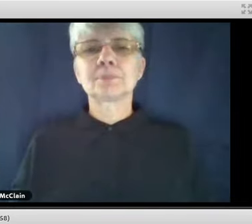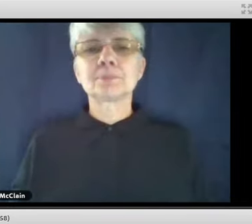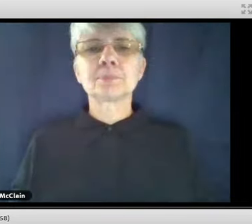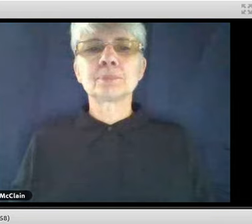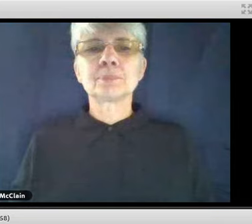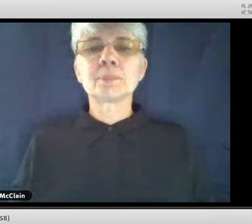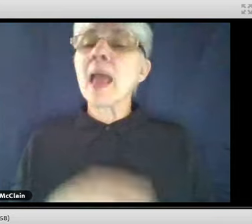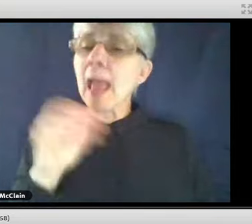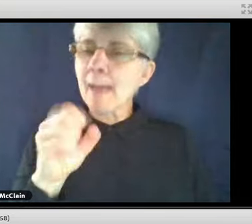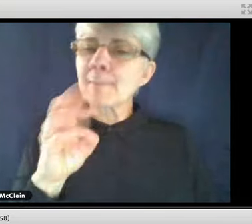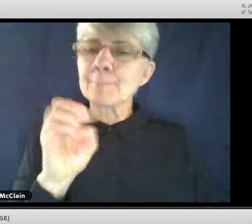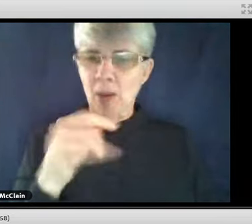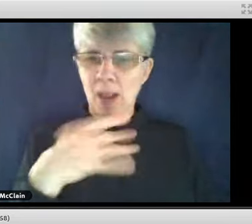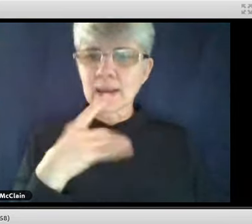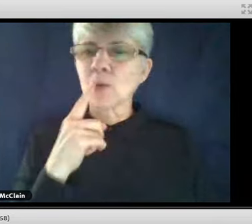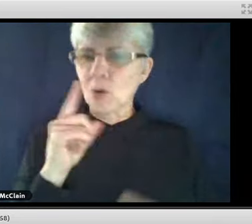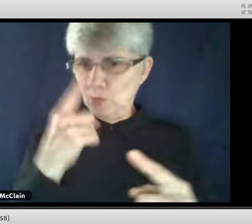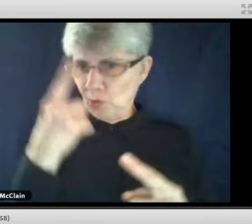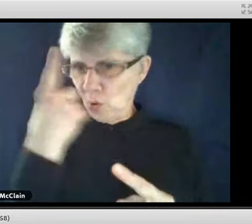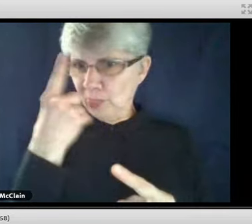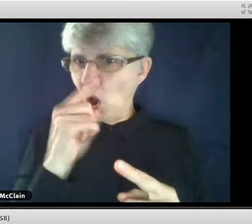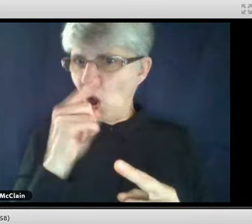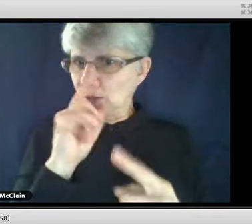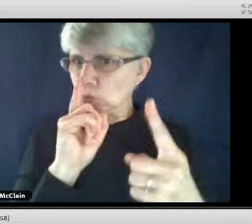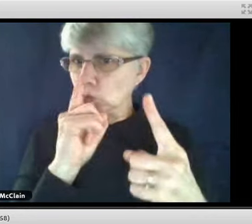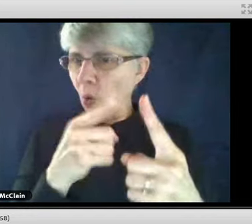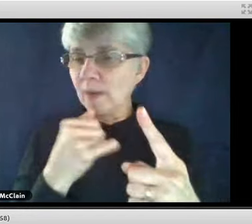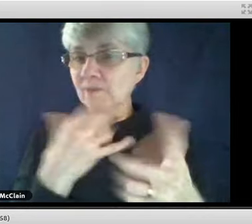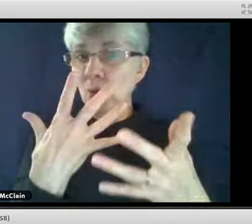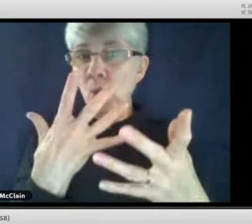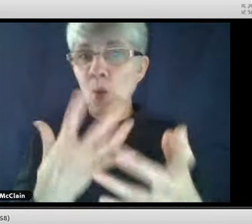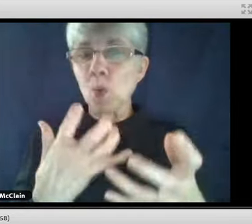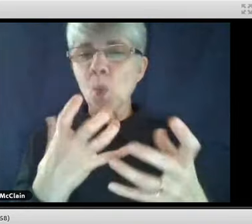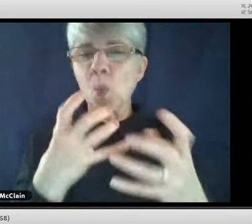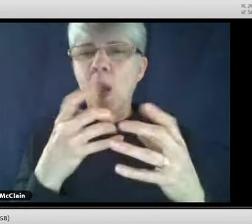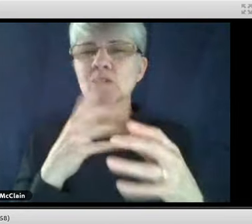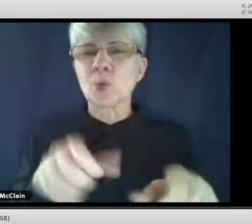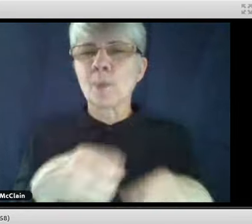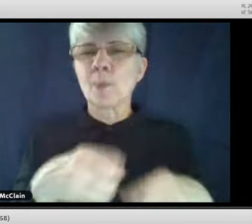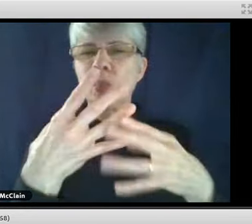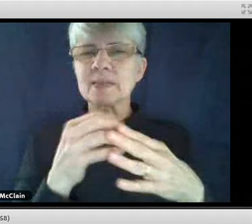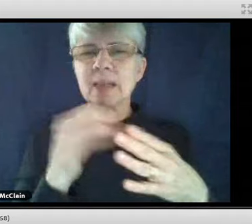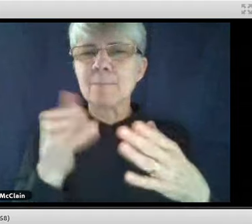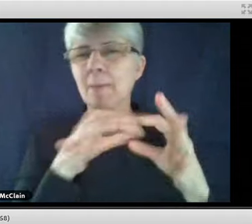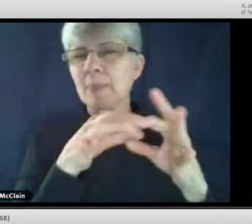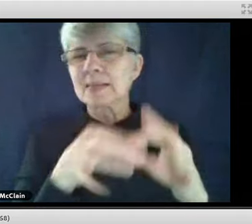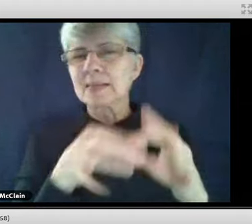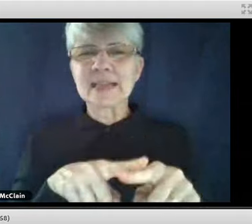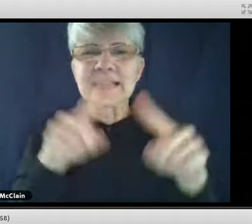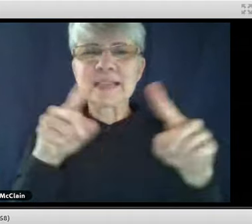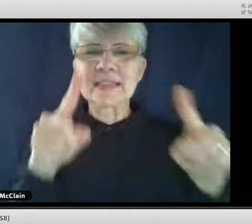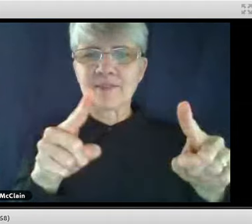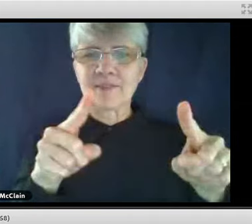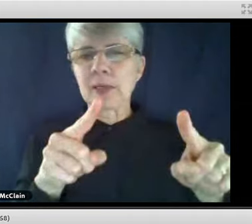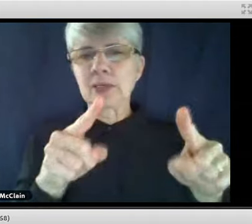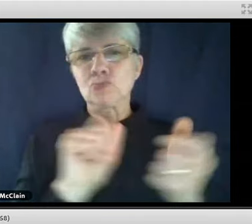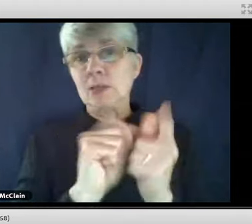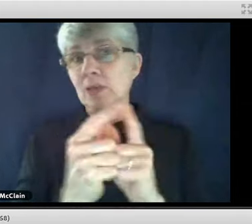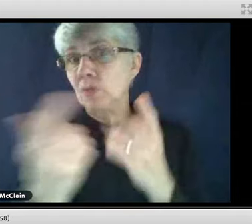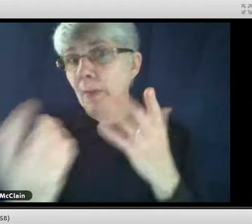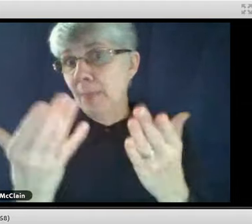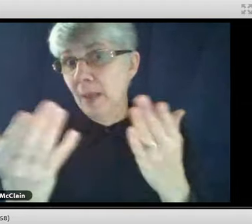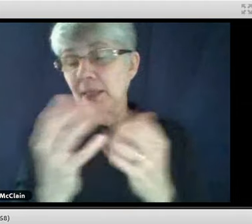And yeah, Mary, I like where you're going with that, right? So just like if you want to think of this in terms of like, and maybe this is like almost like a different translation, almost, if you want